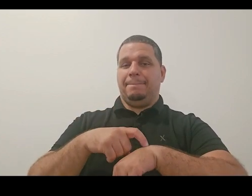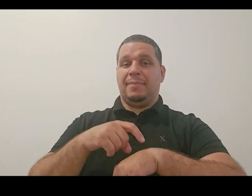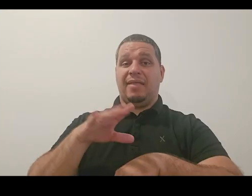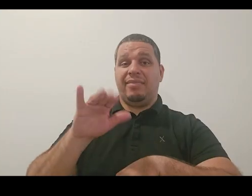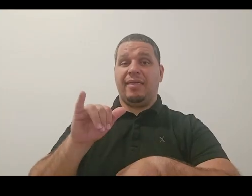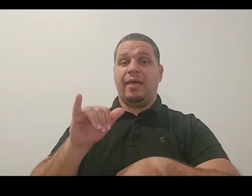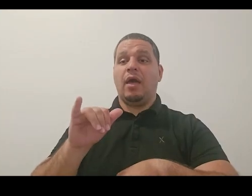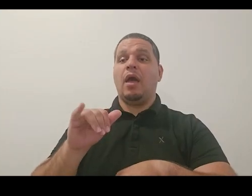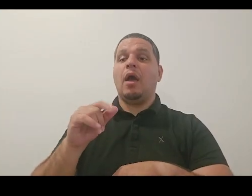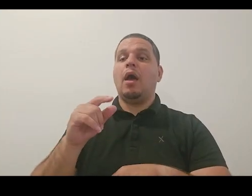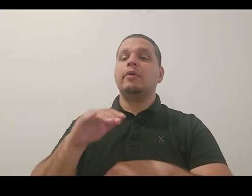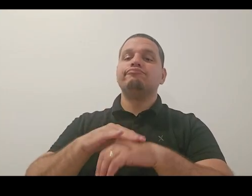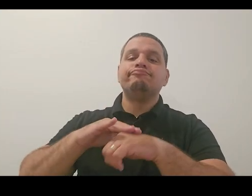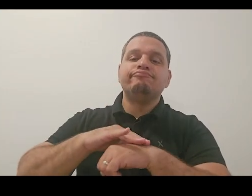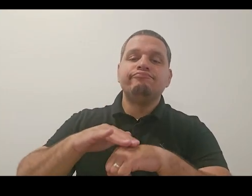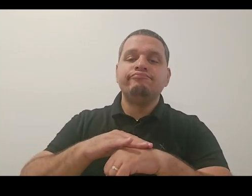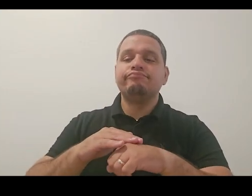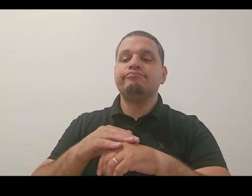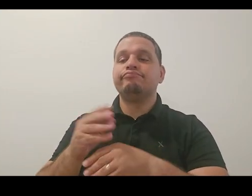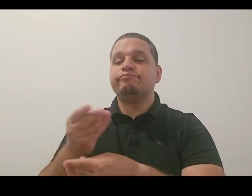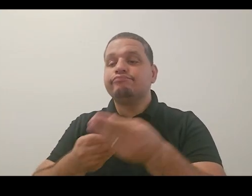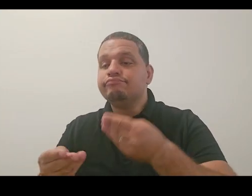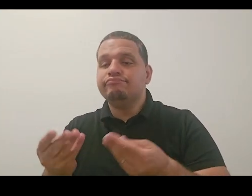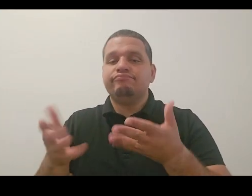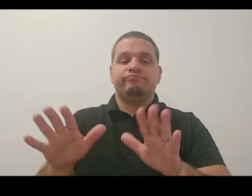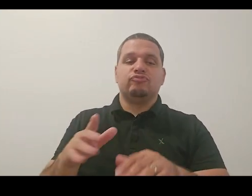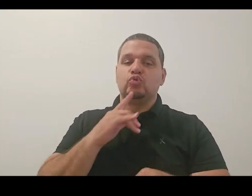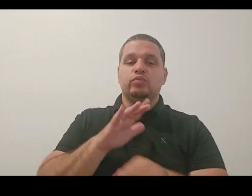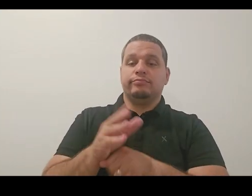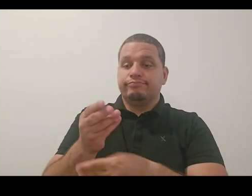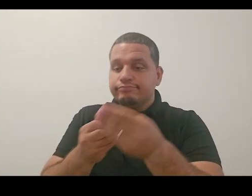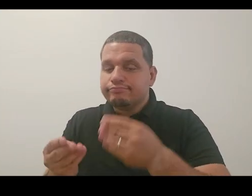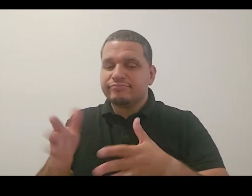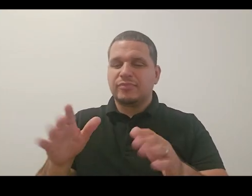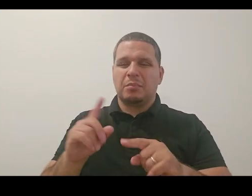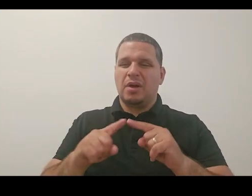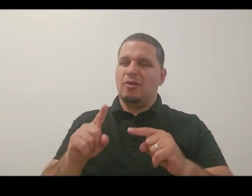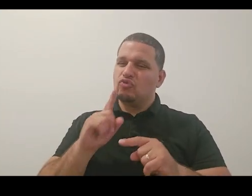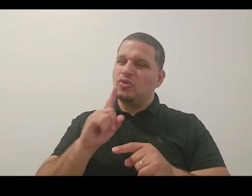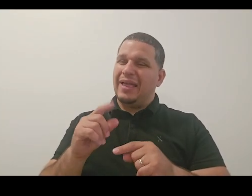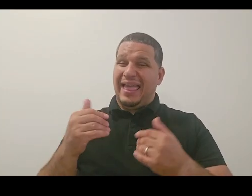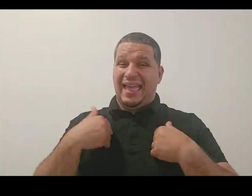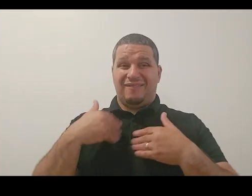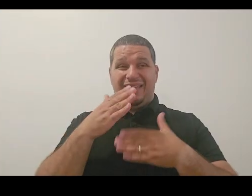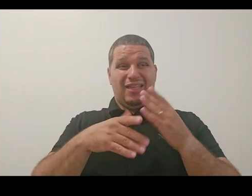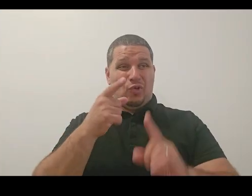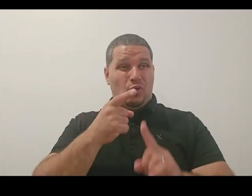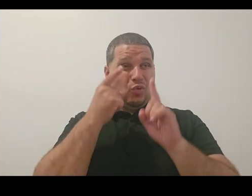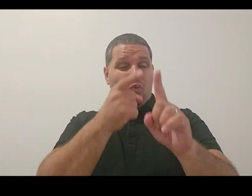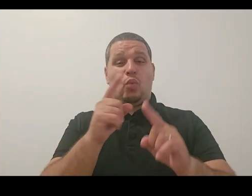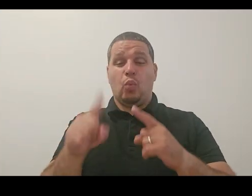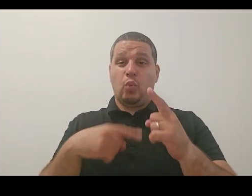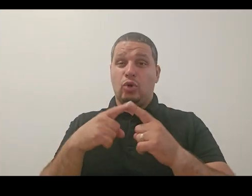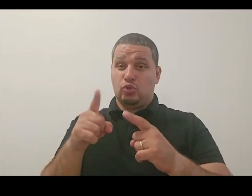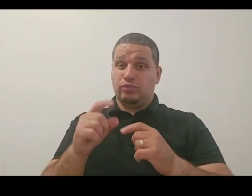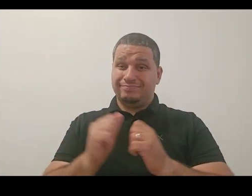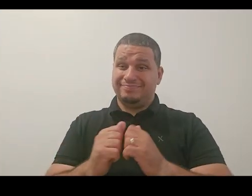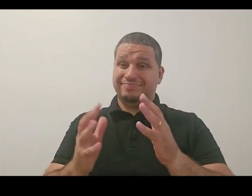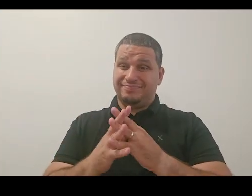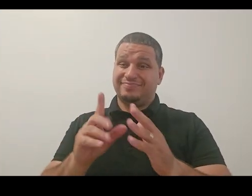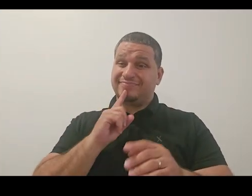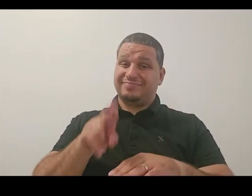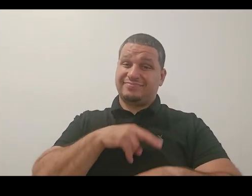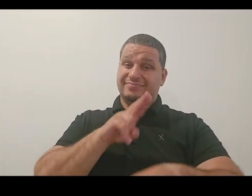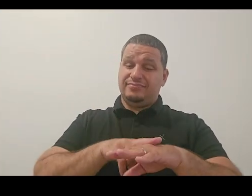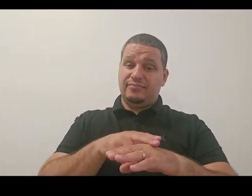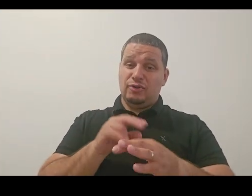testimony of time rather than just transactional and extractive and have an end goal. Because once